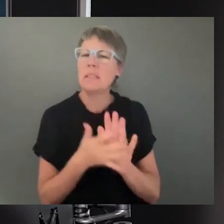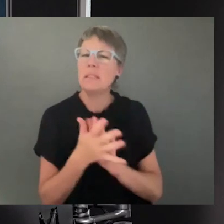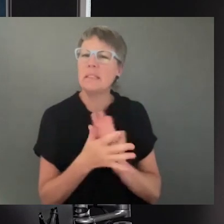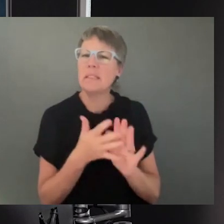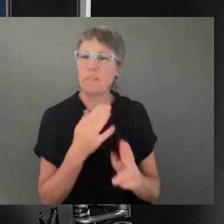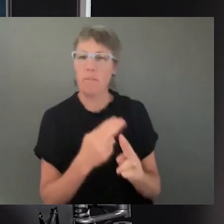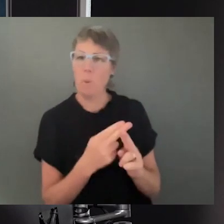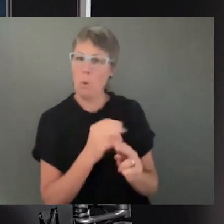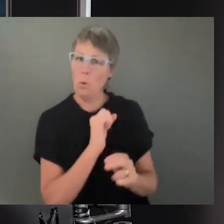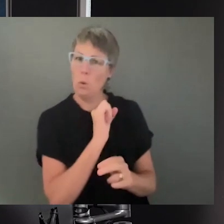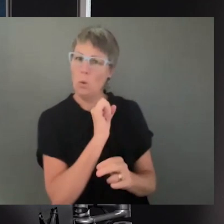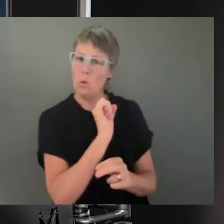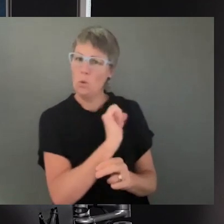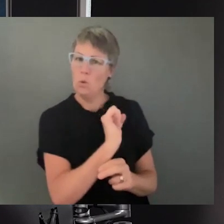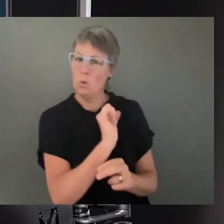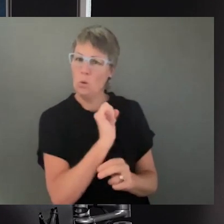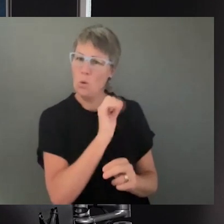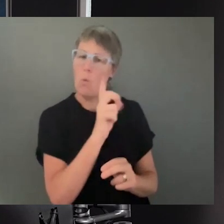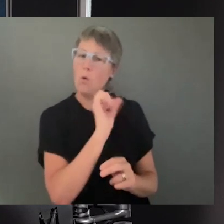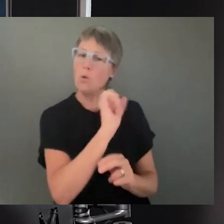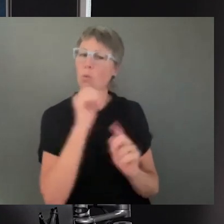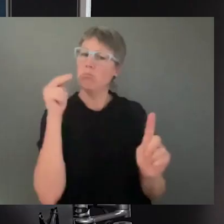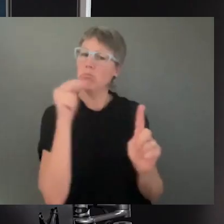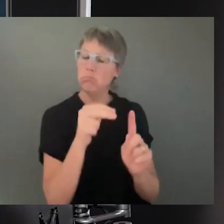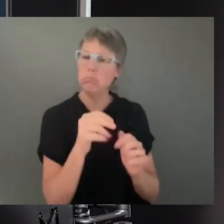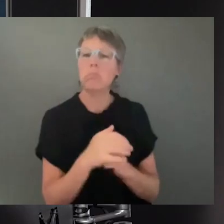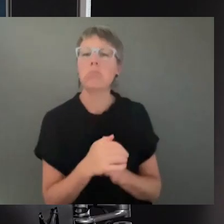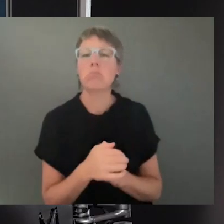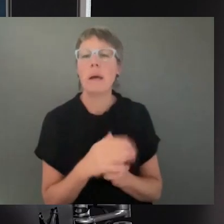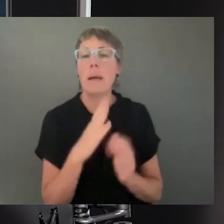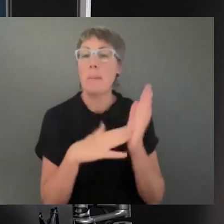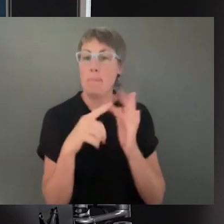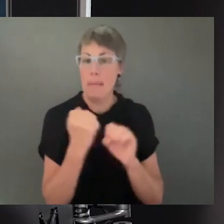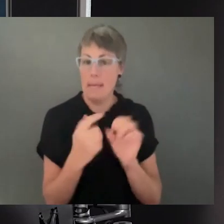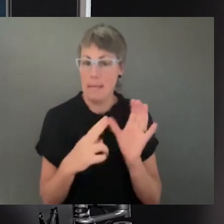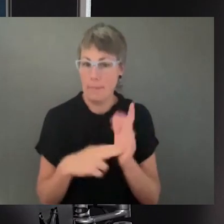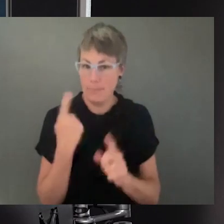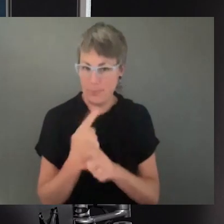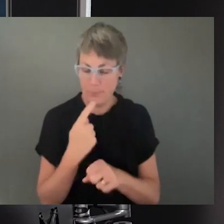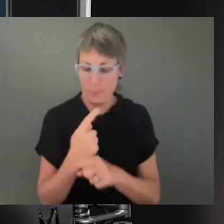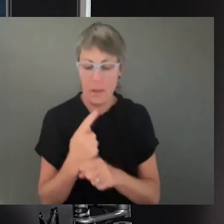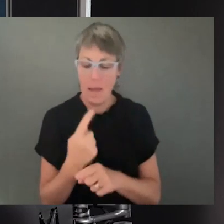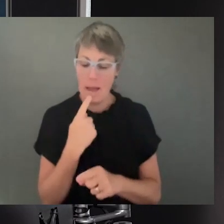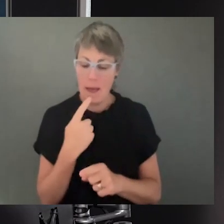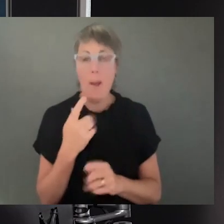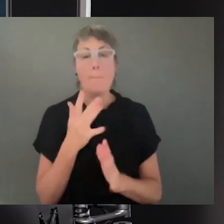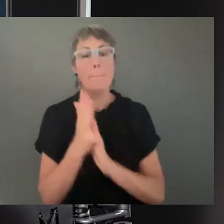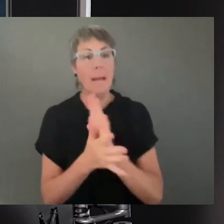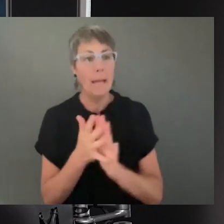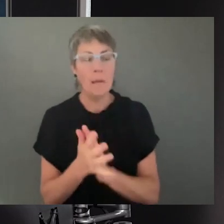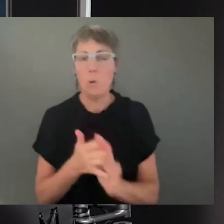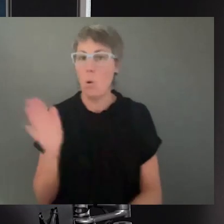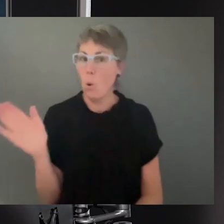Look, inclusivity means to me that we create a space where everyone in our community,